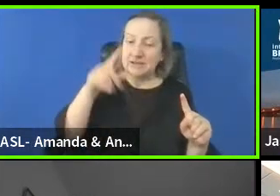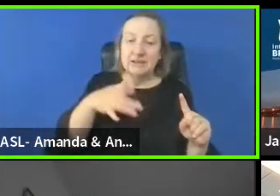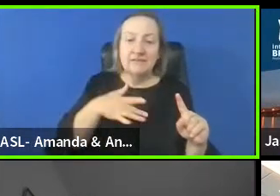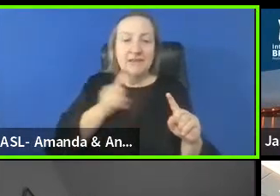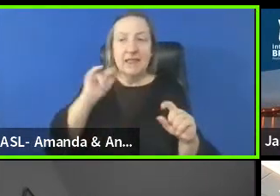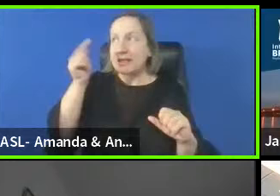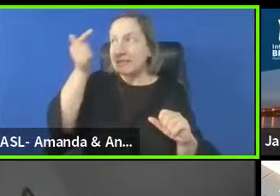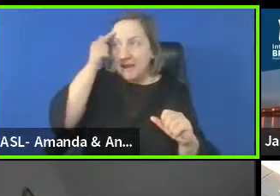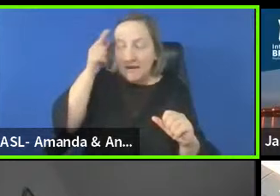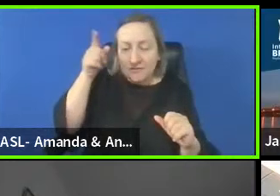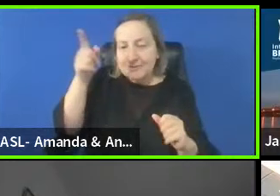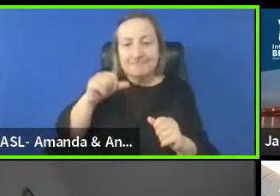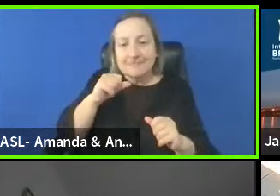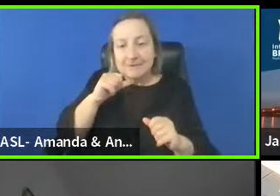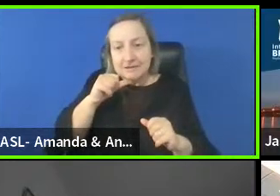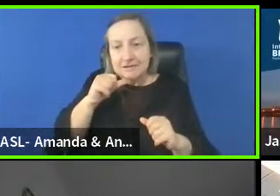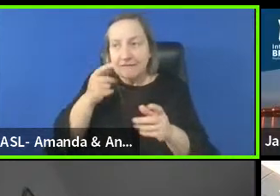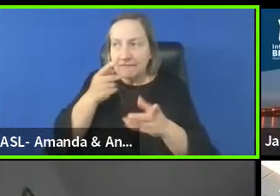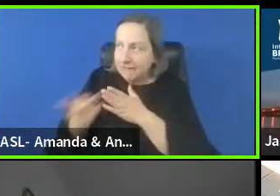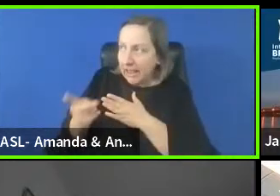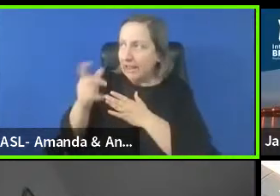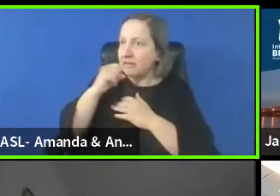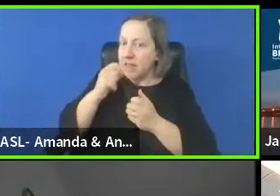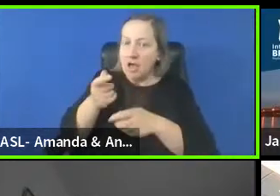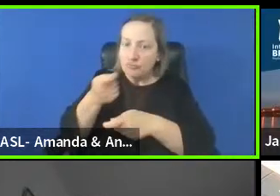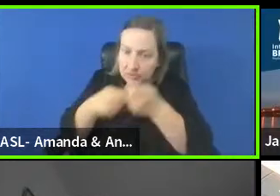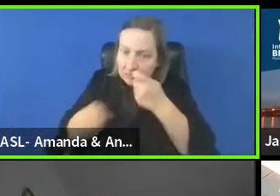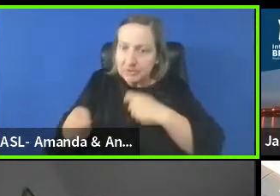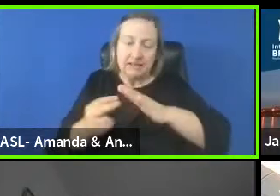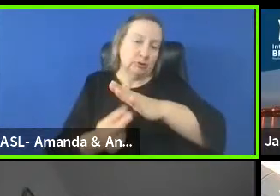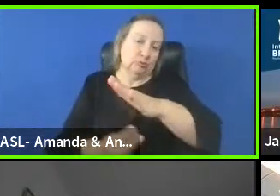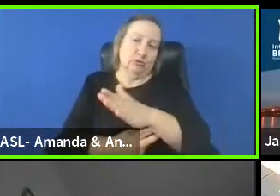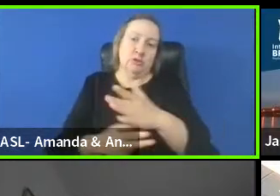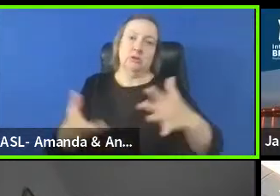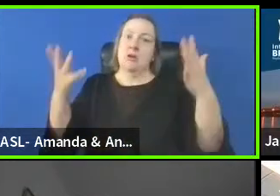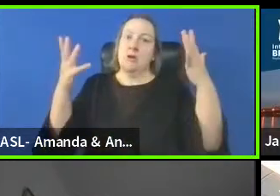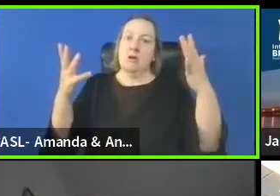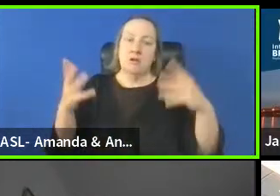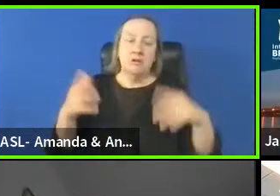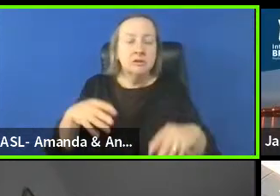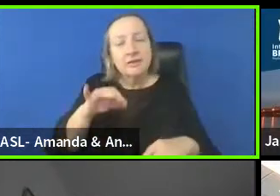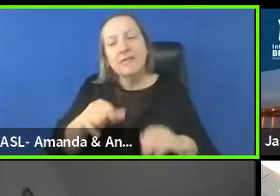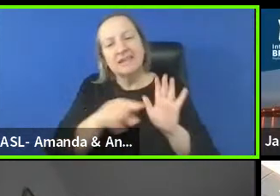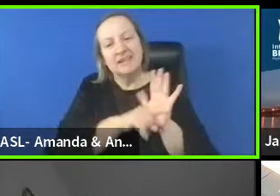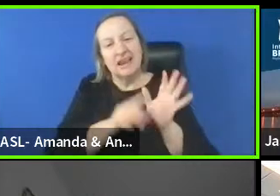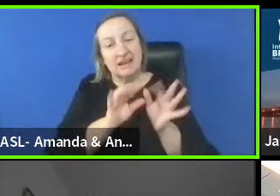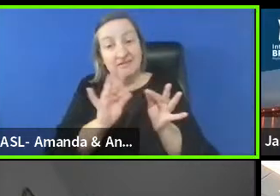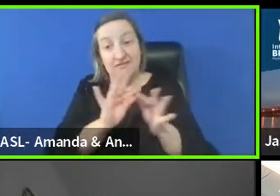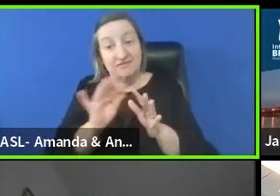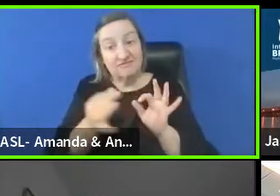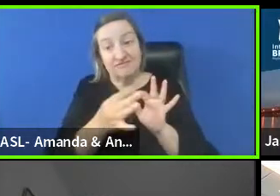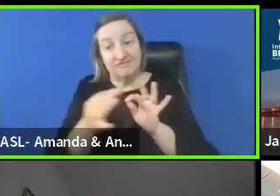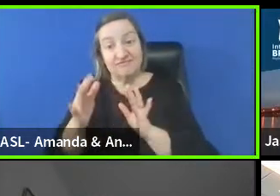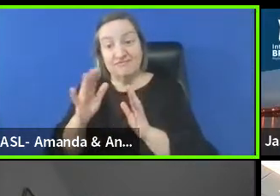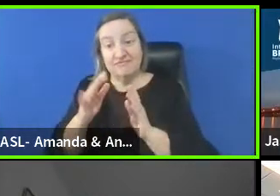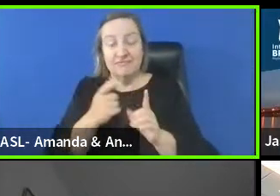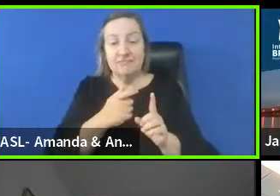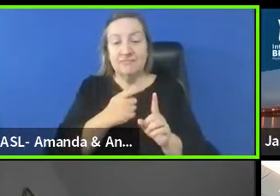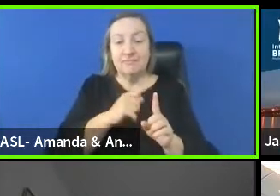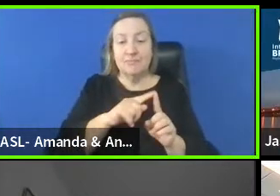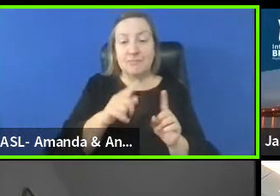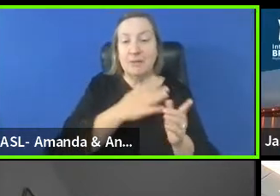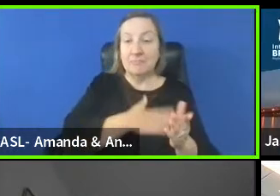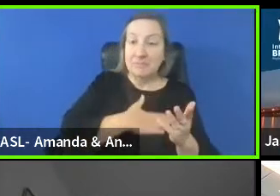has failed to replace the bridge. And so that was kind of the only negative feedback that I got. But again, it came from a place of please